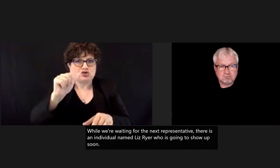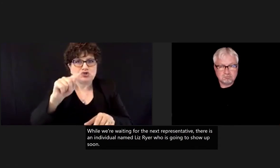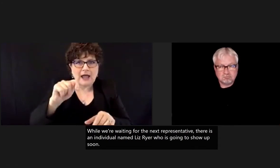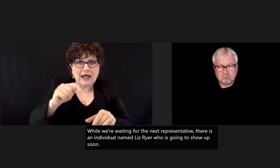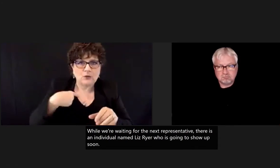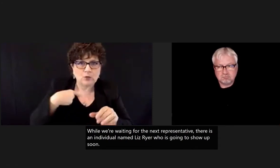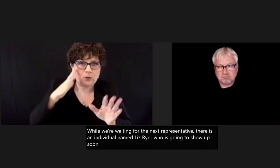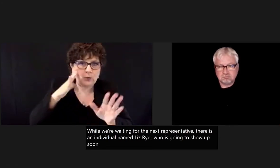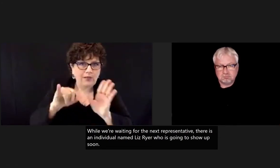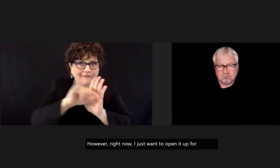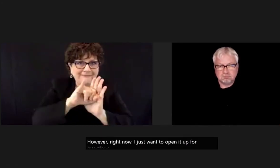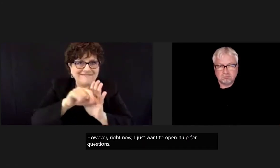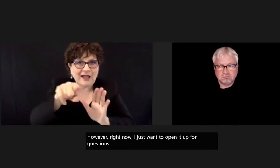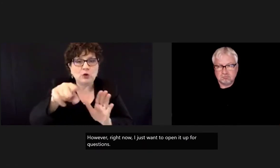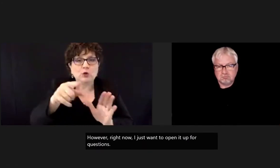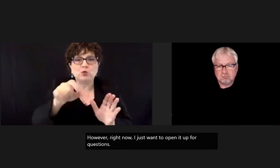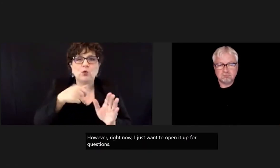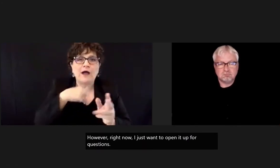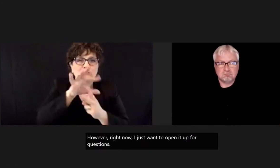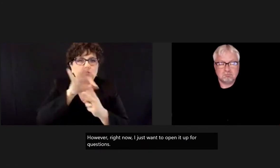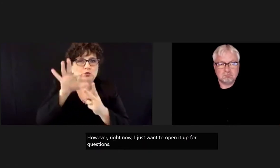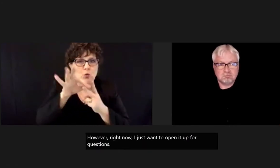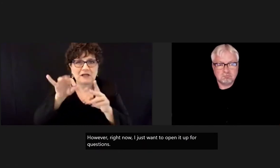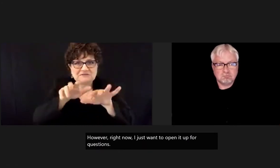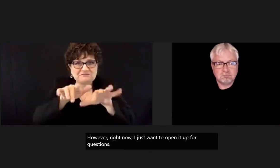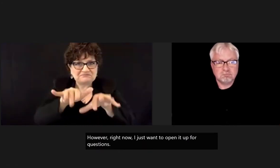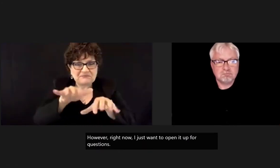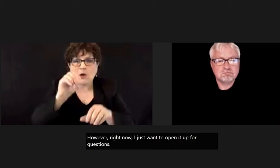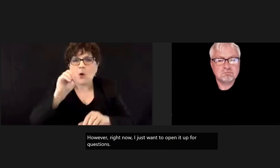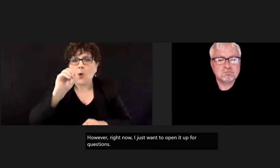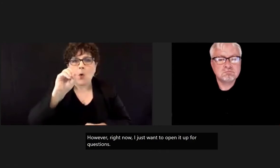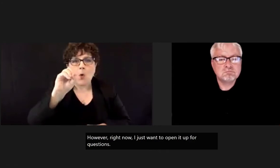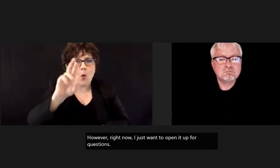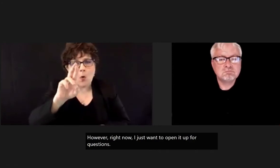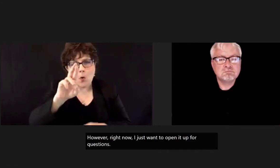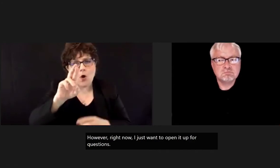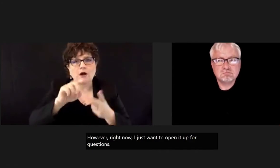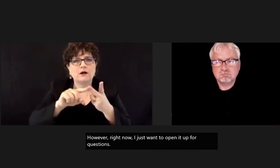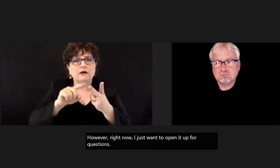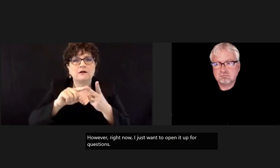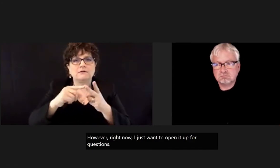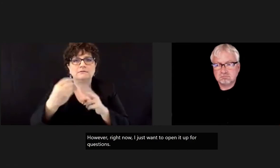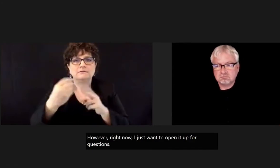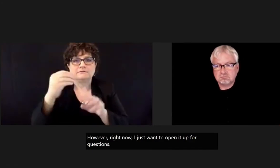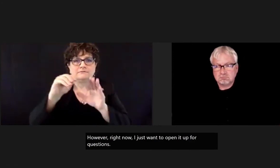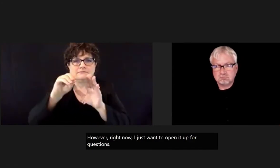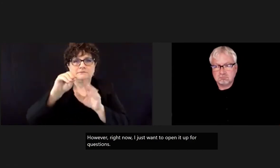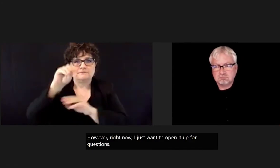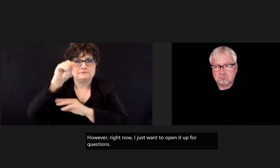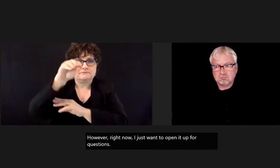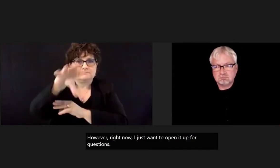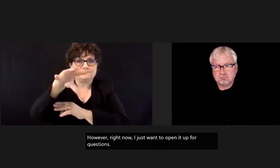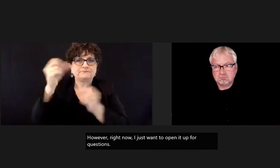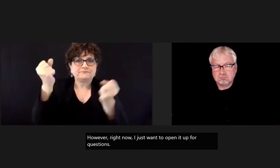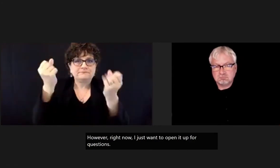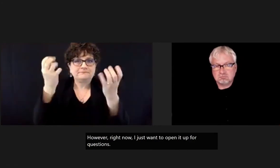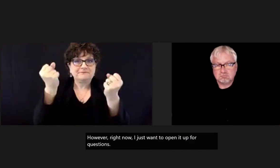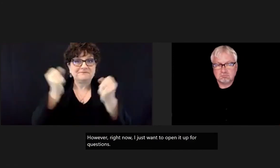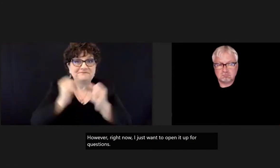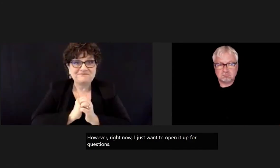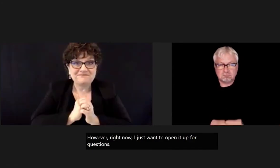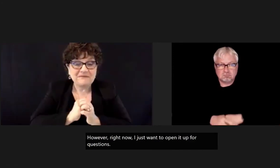are any questions, please type them in the chat. That will help us to identify you. And to ask your question, you